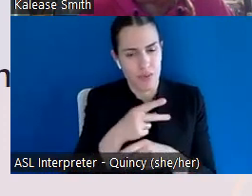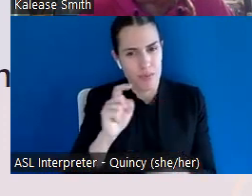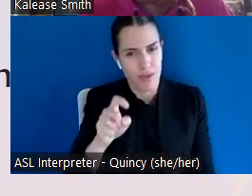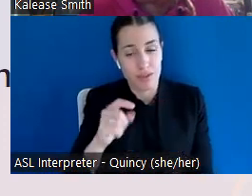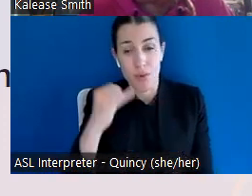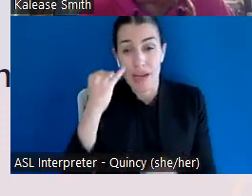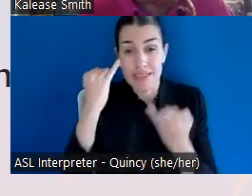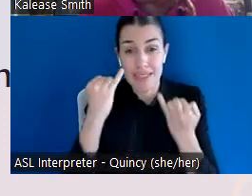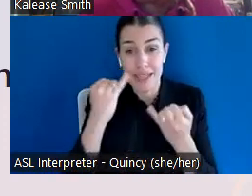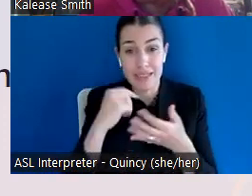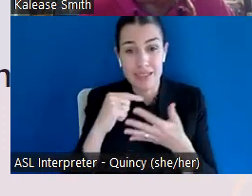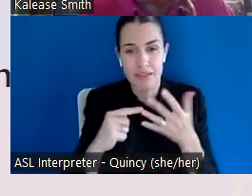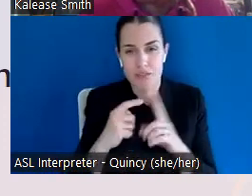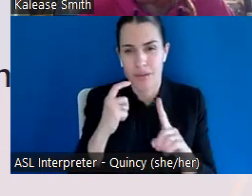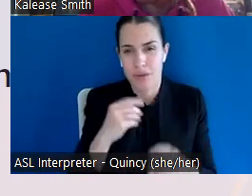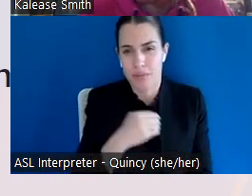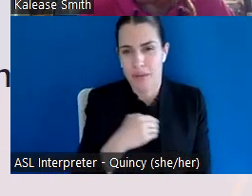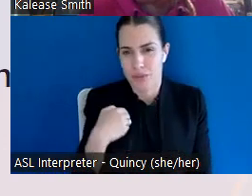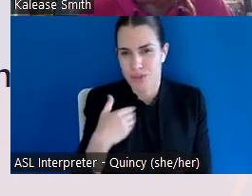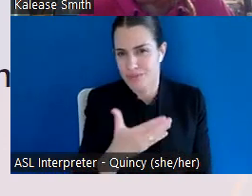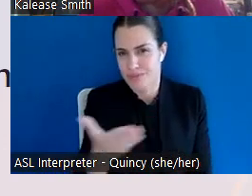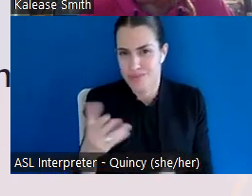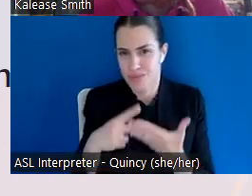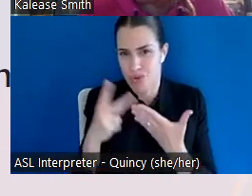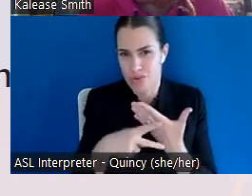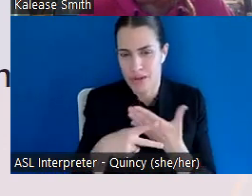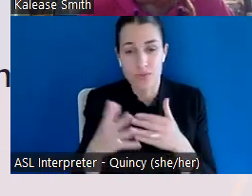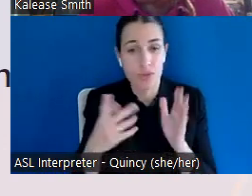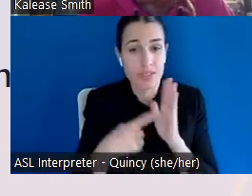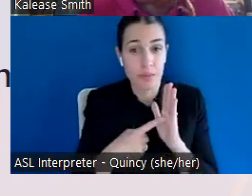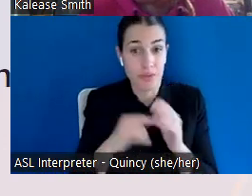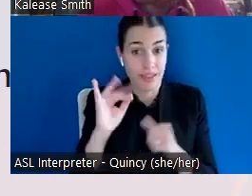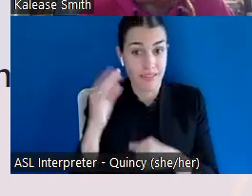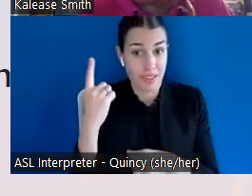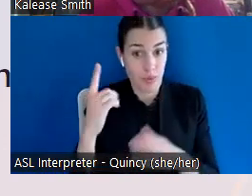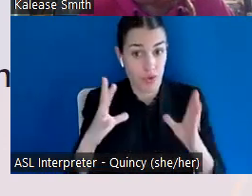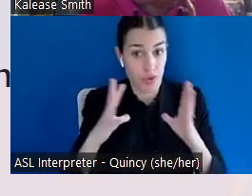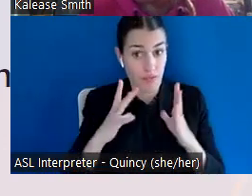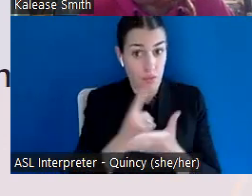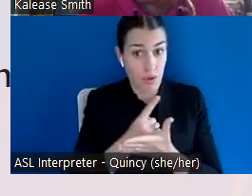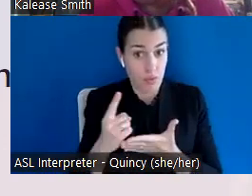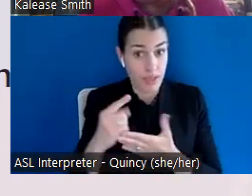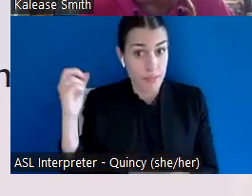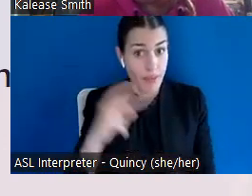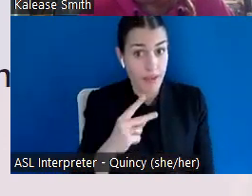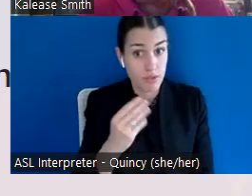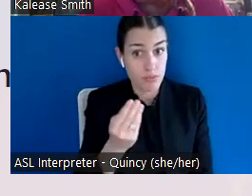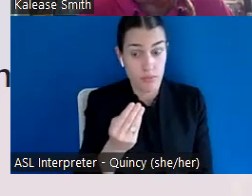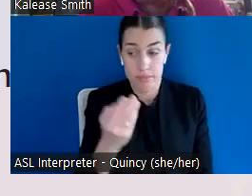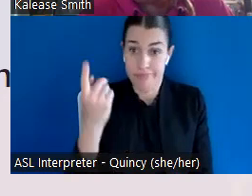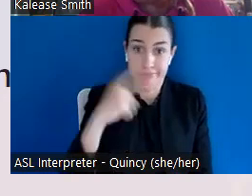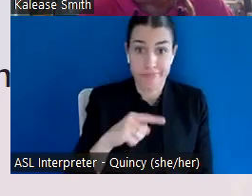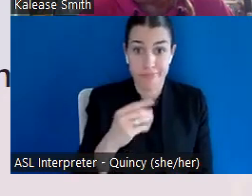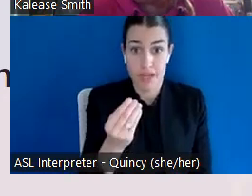from our member programs at MNCASA has really been, you know, if someone is off for a week and they come back to the office on Monday, like that Monday